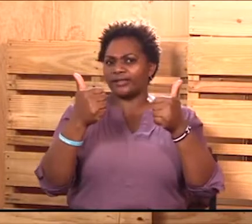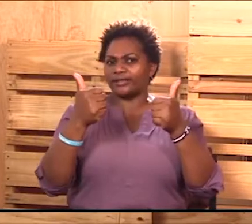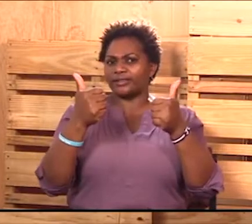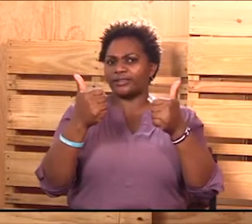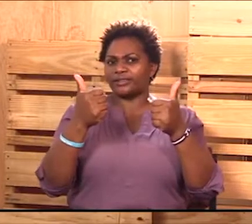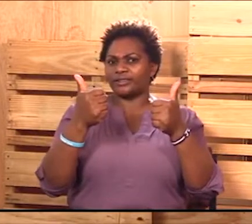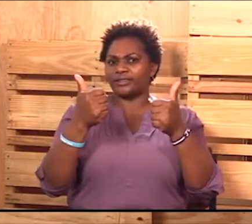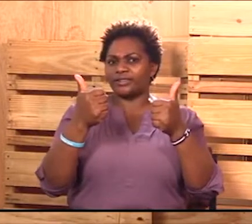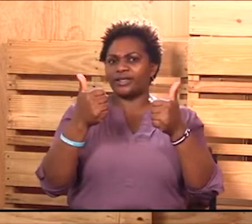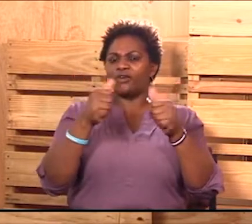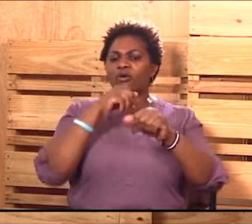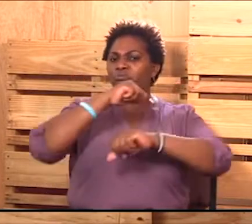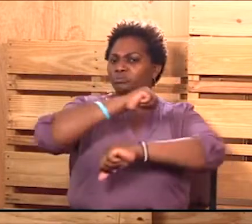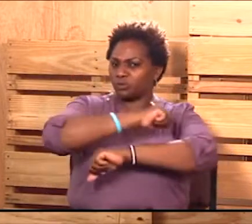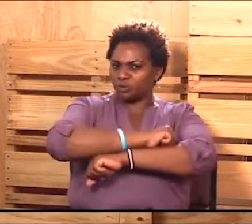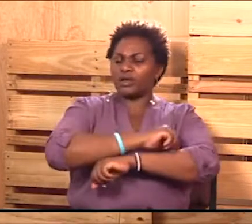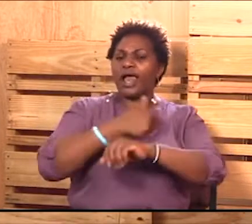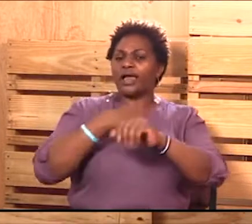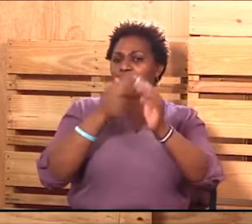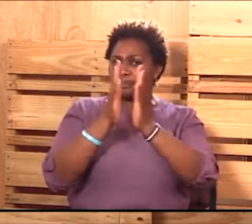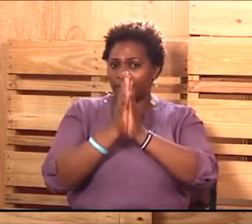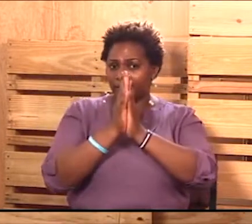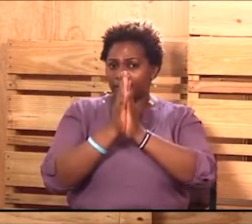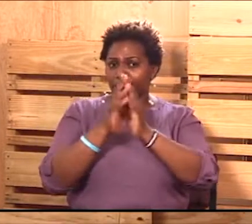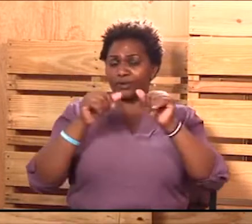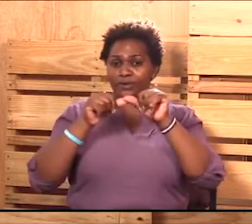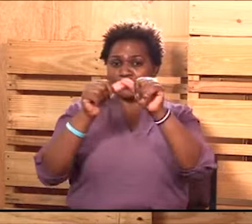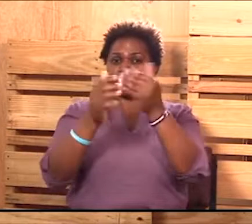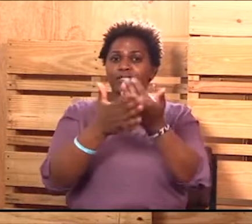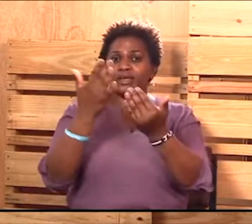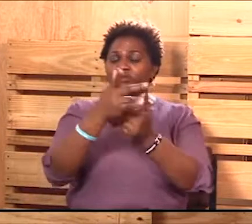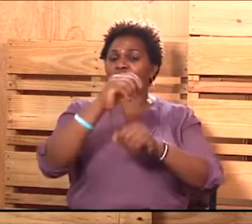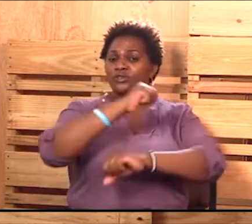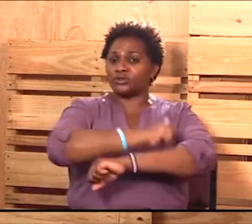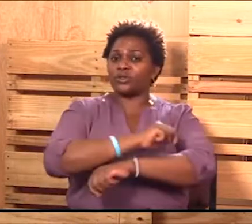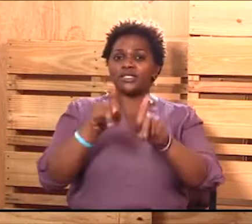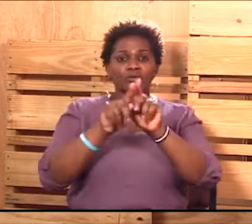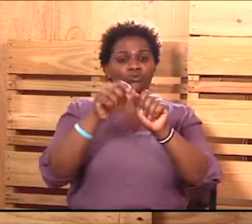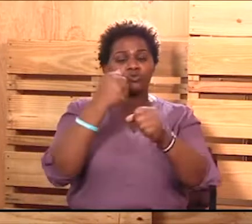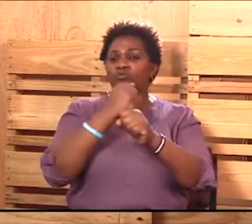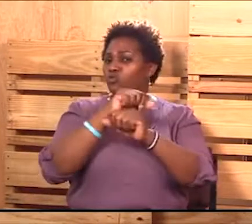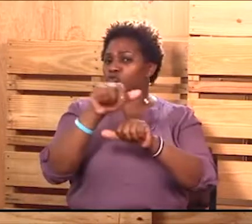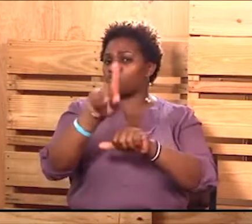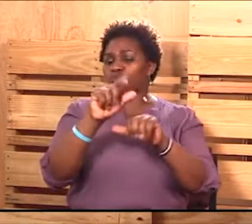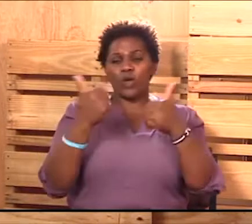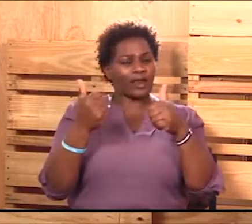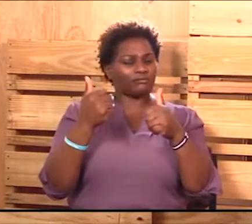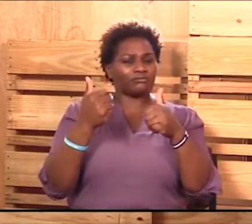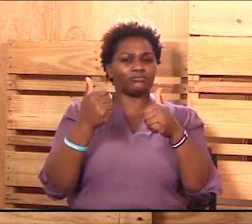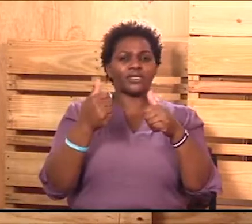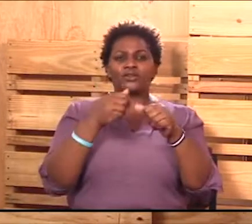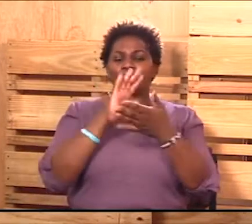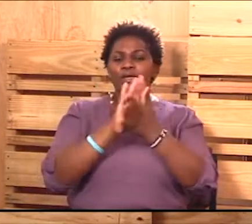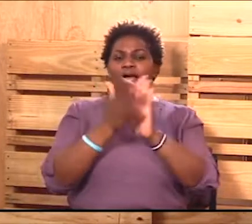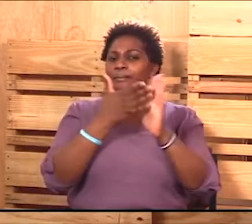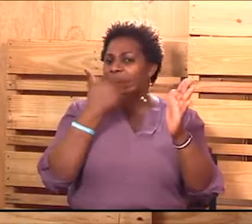and for being in school, I pray that He's continued to take care of you in school, and you're also doing your part in school to be